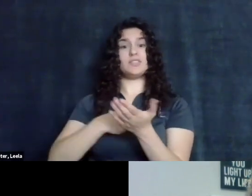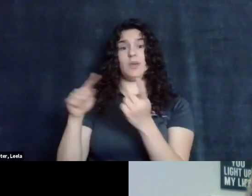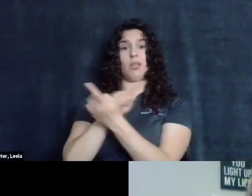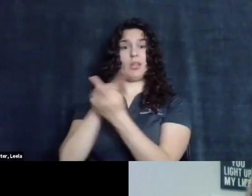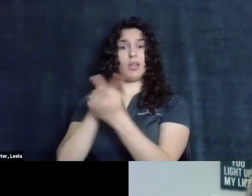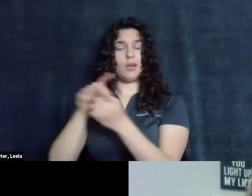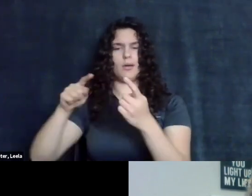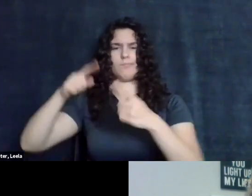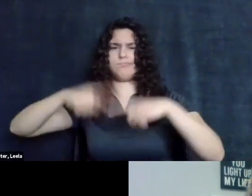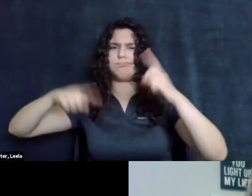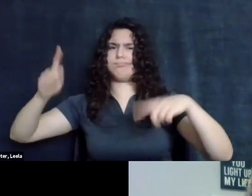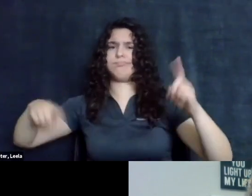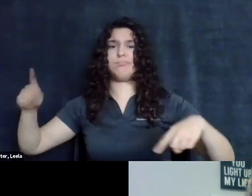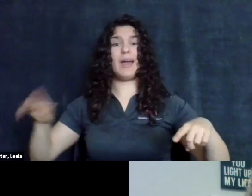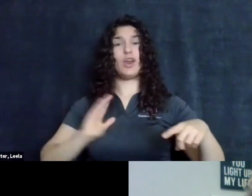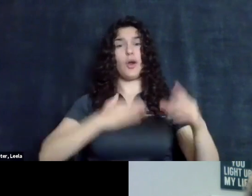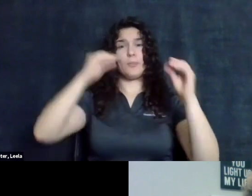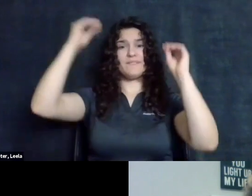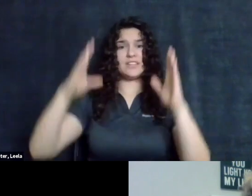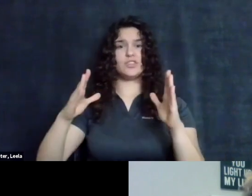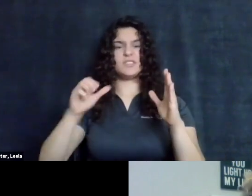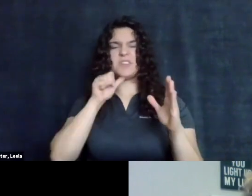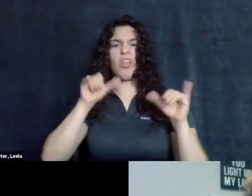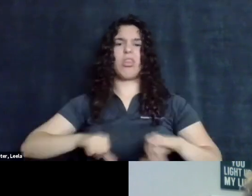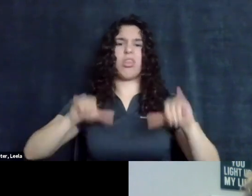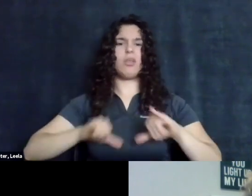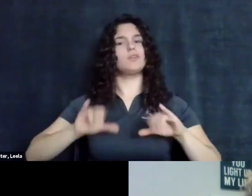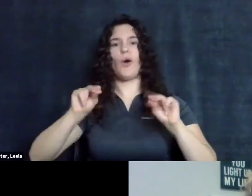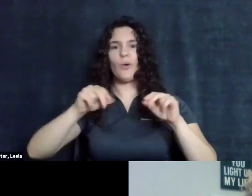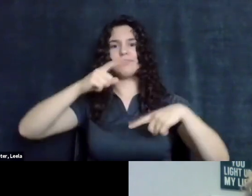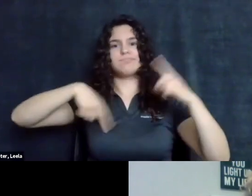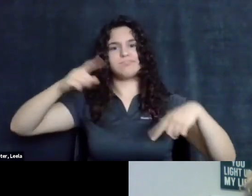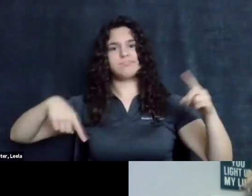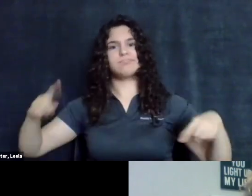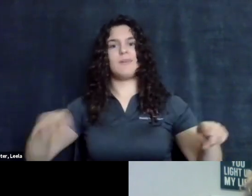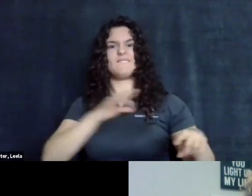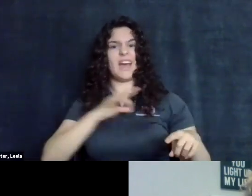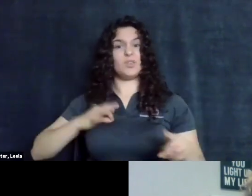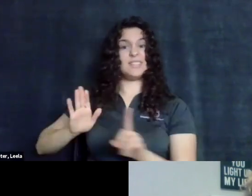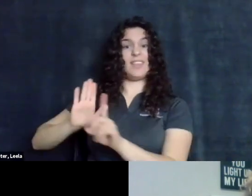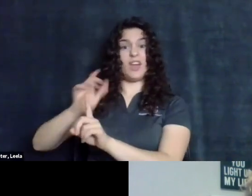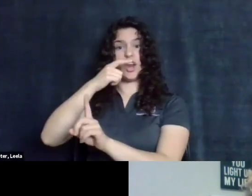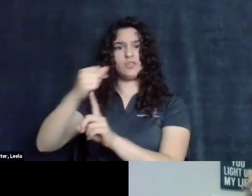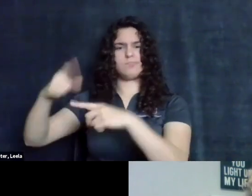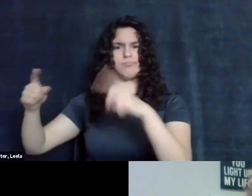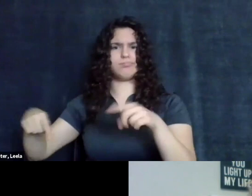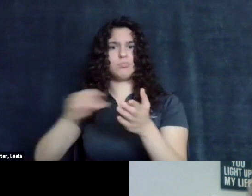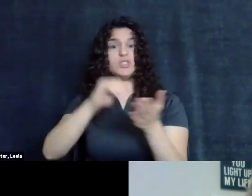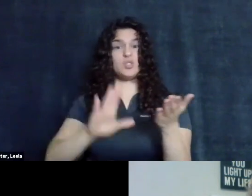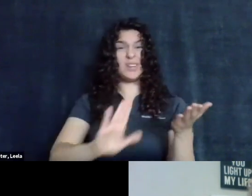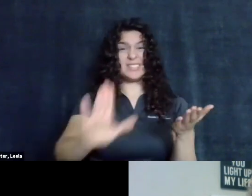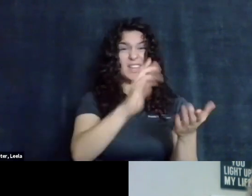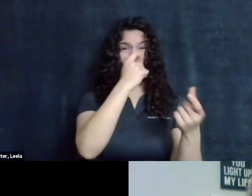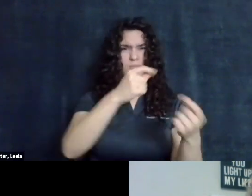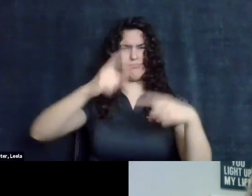and the professors we have. We have faculty members with various interests and also students with various interests.